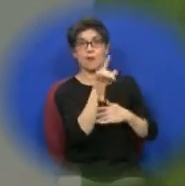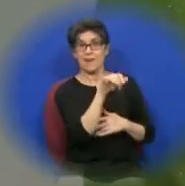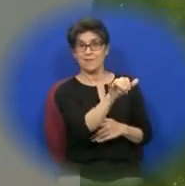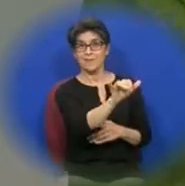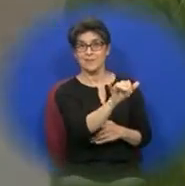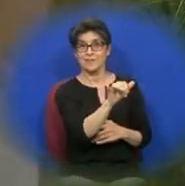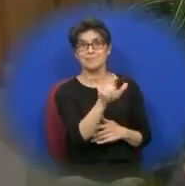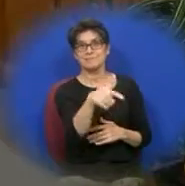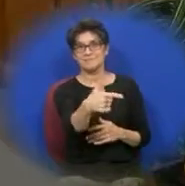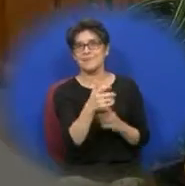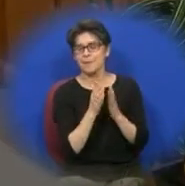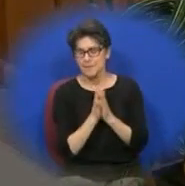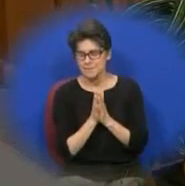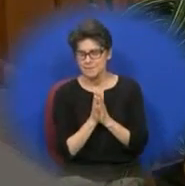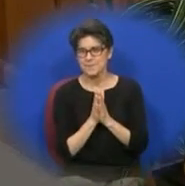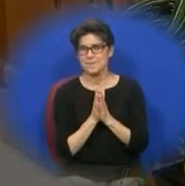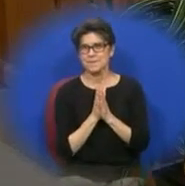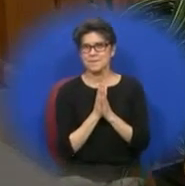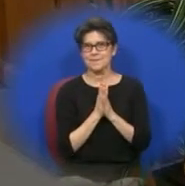Amen.